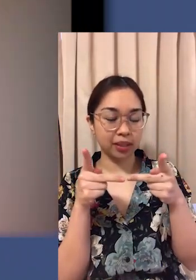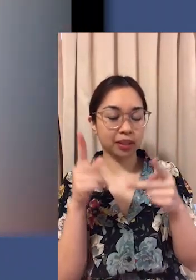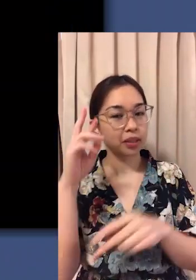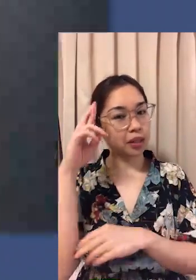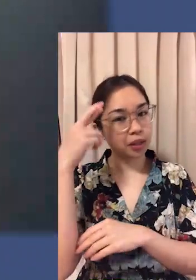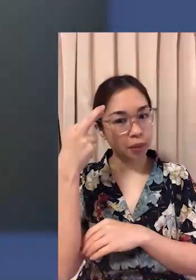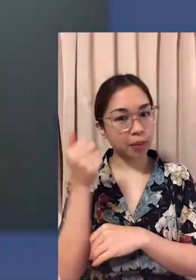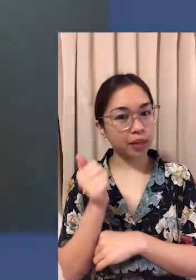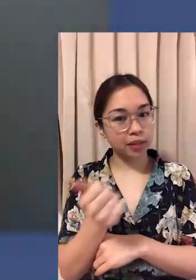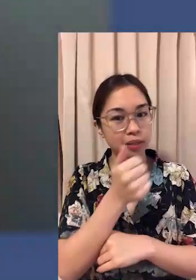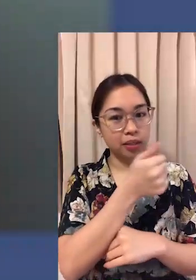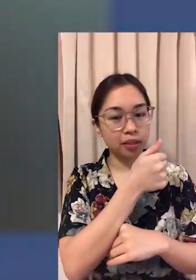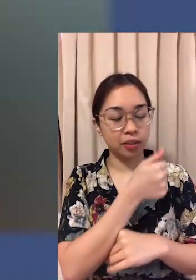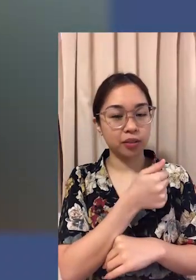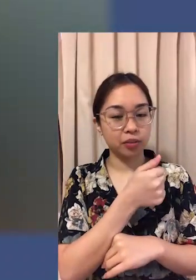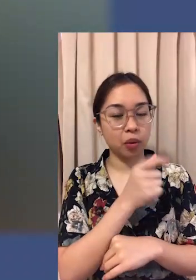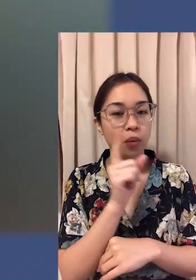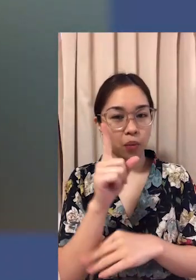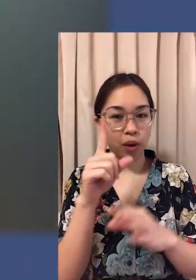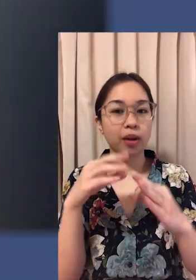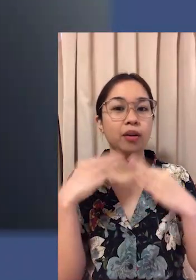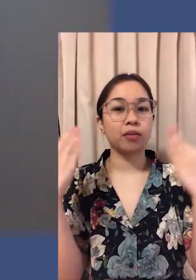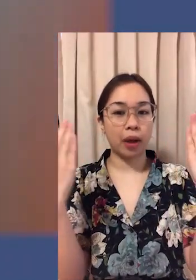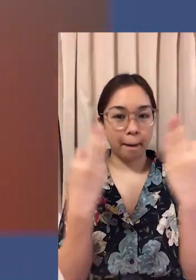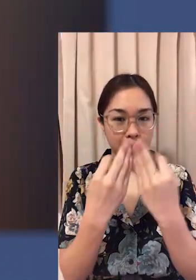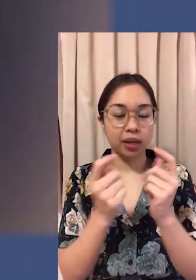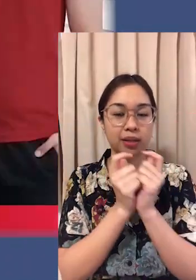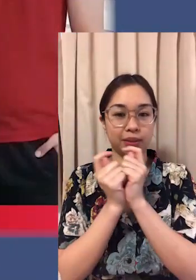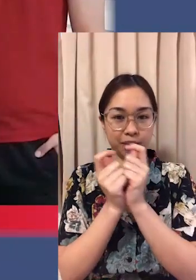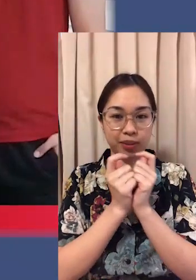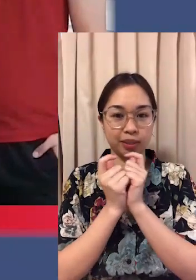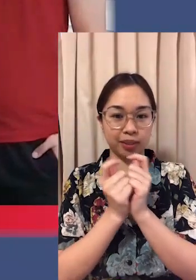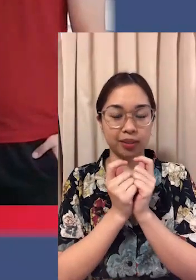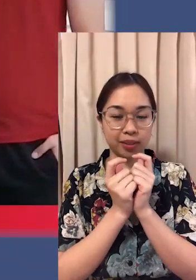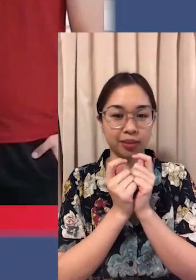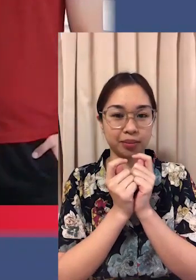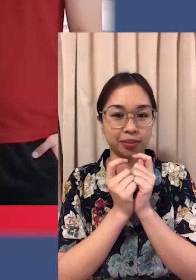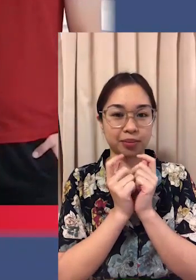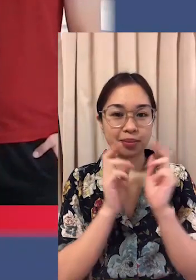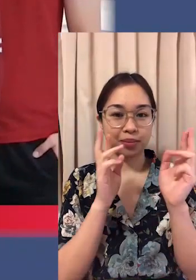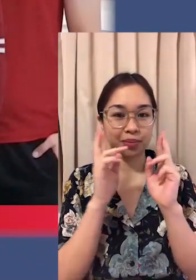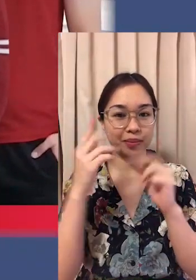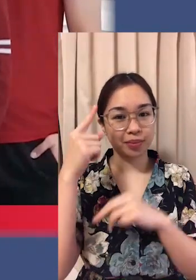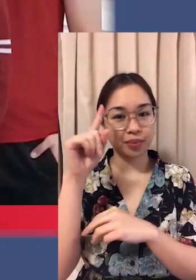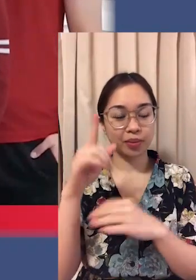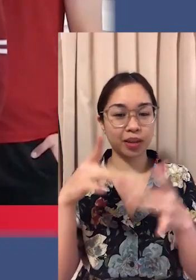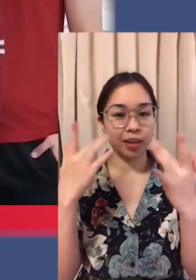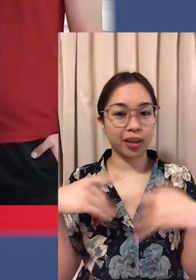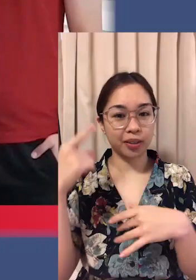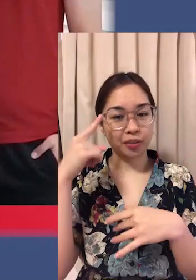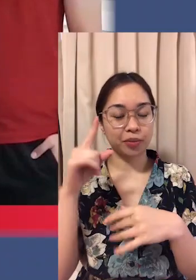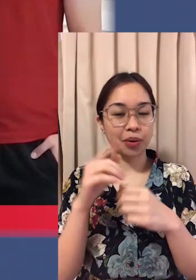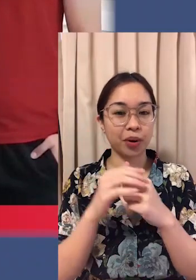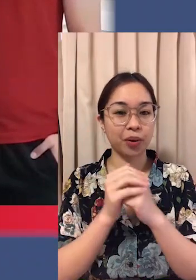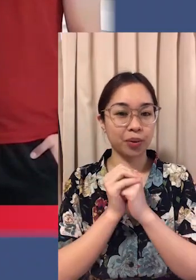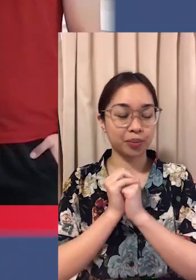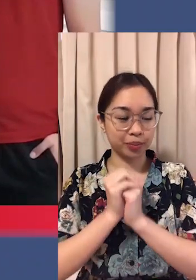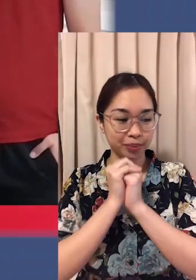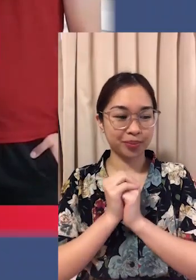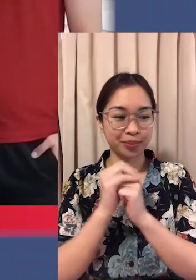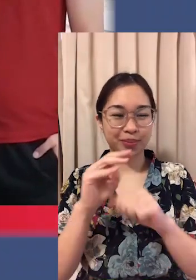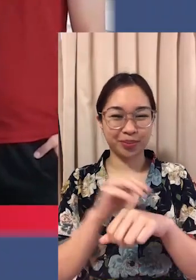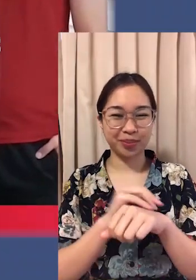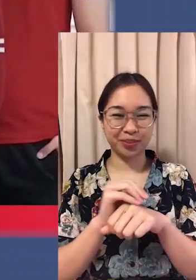ourselves to come as one family, gathered in one place in His presence, preparing our heart for online worship